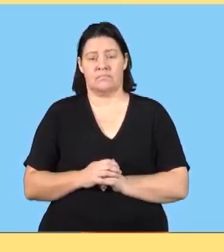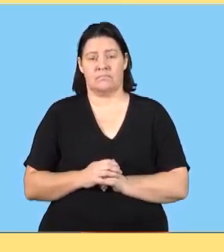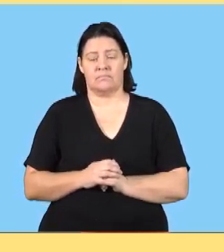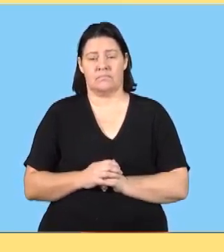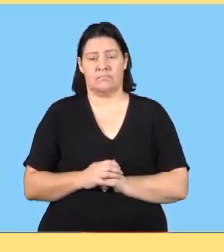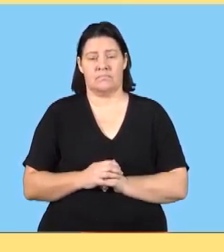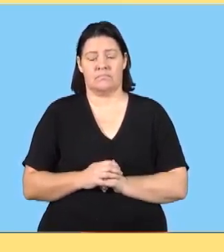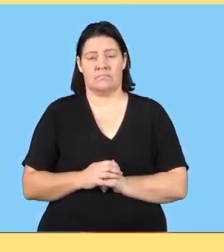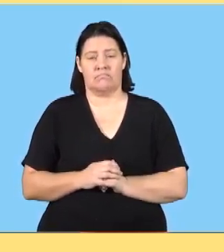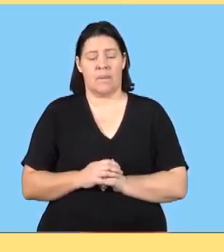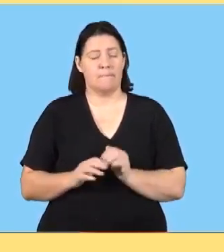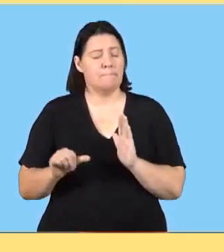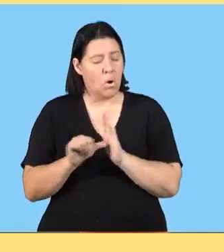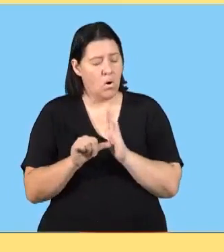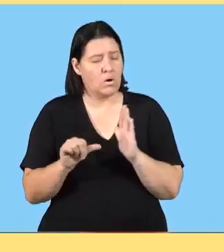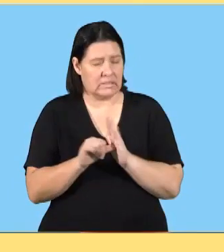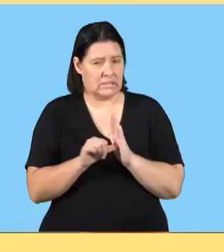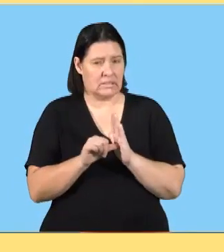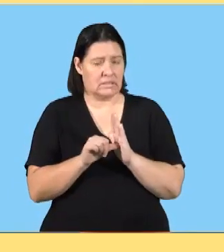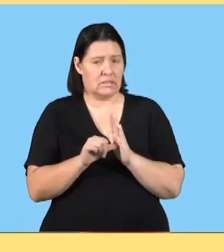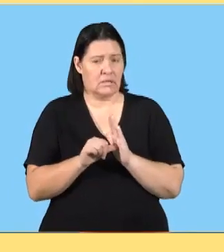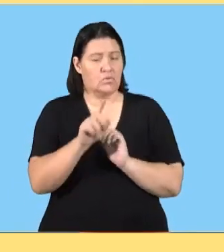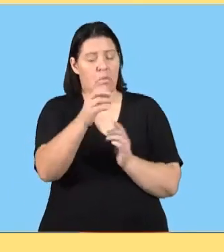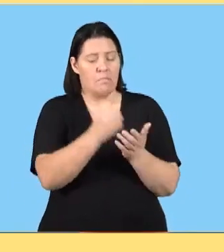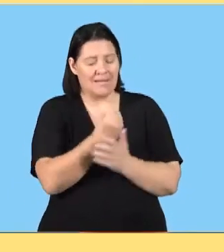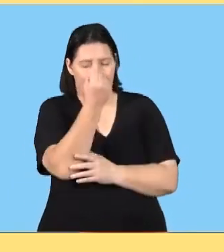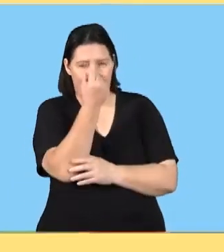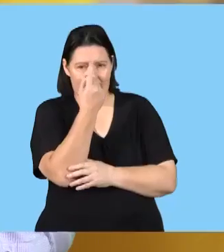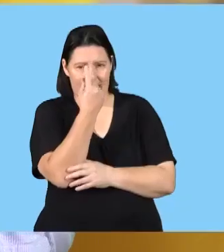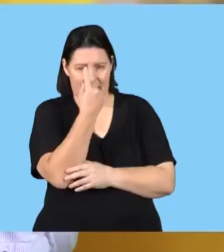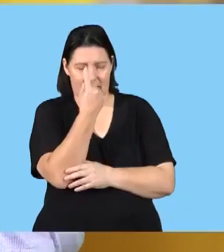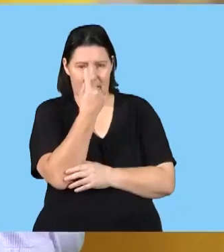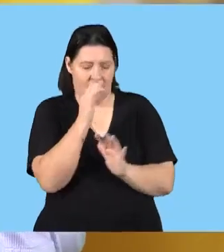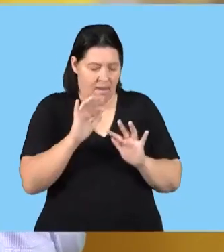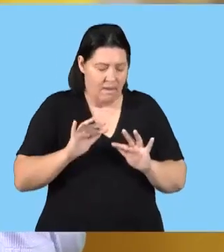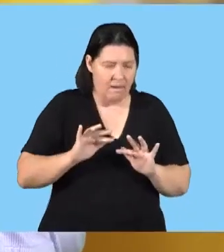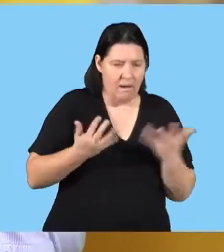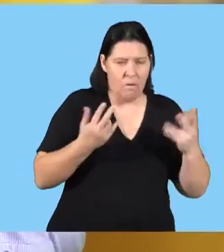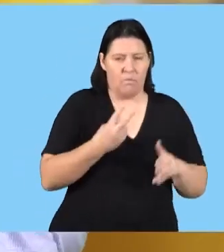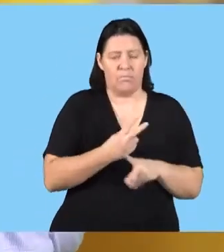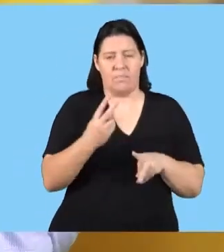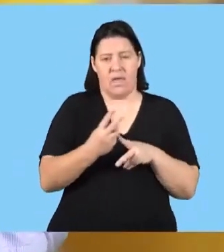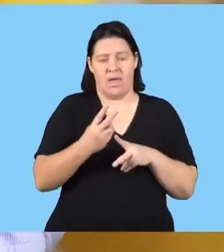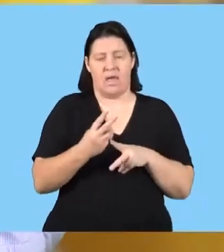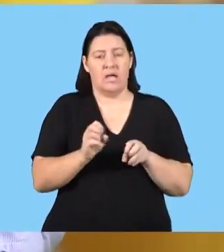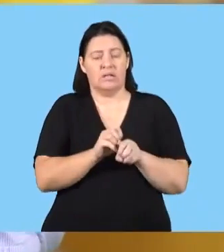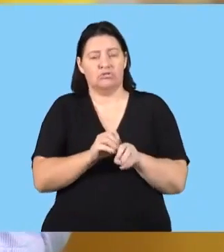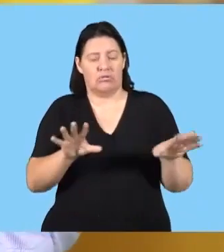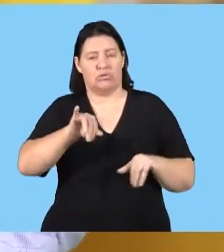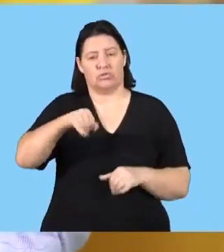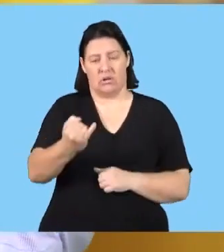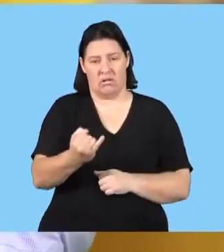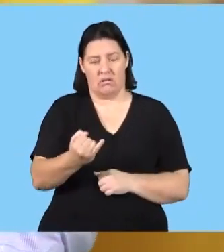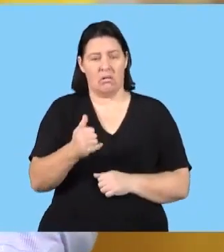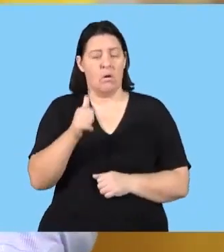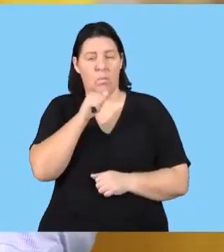It is very important that you get to understand how do we prepare the general journal when we